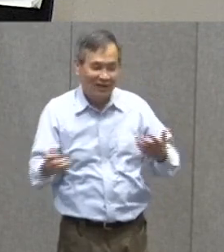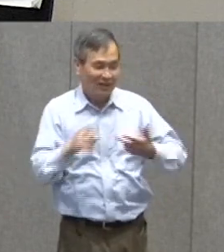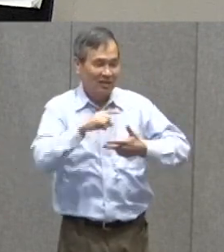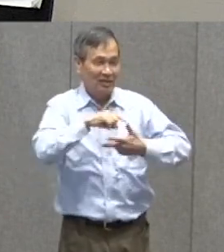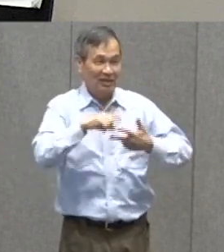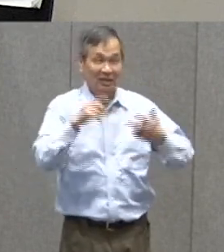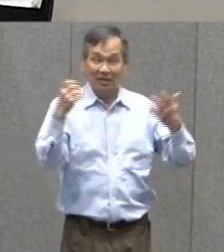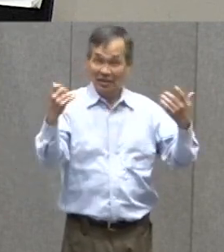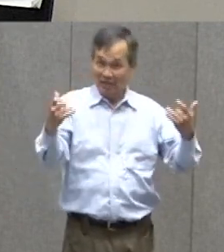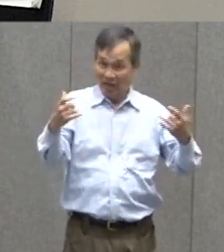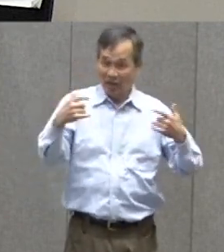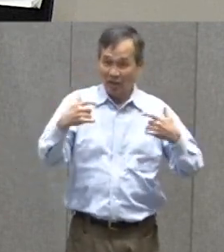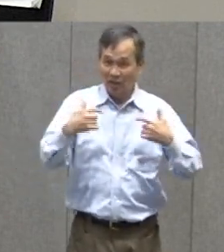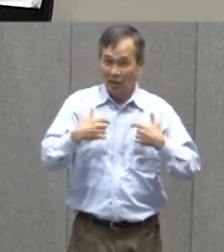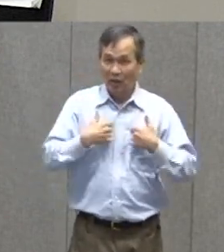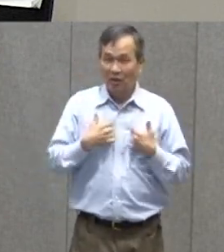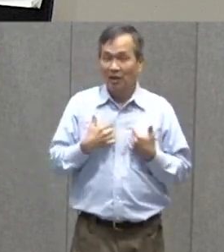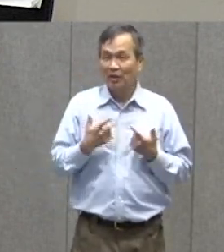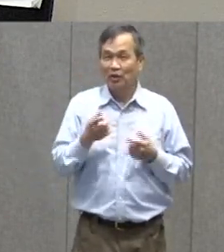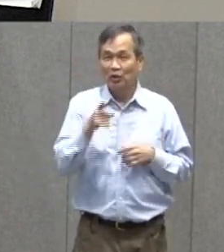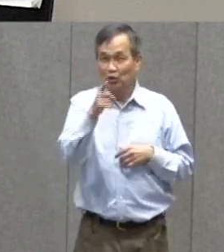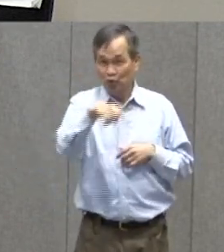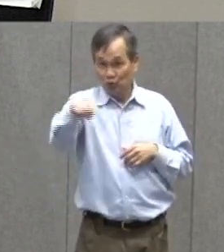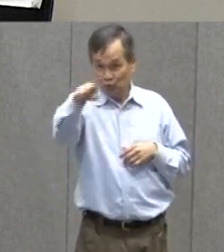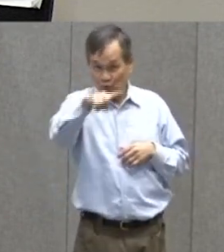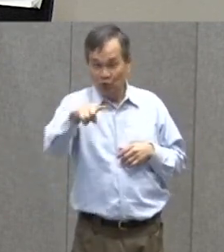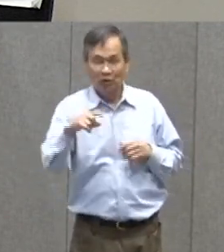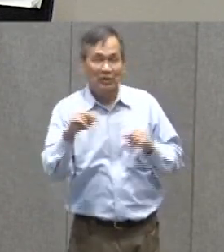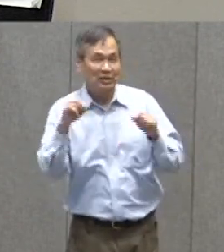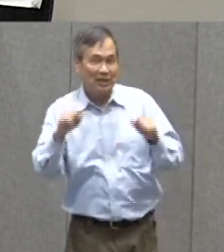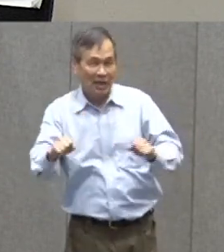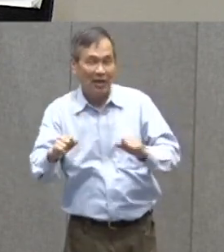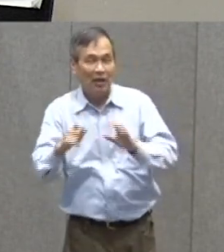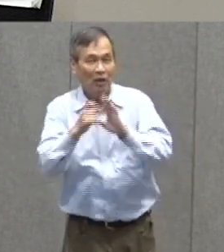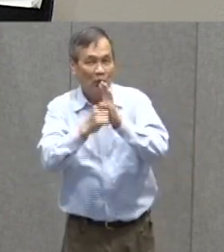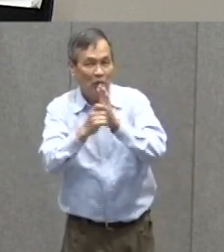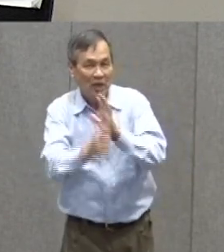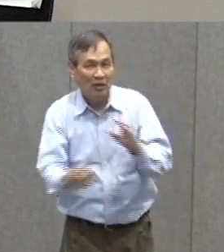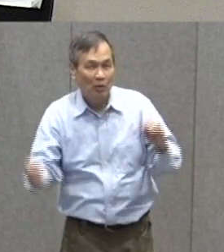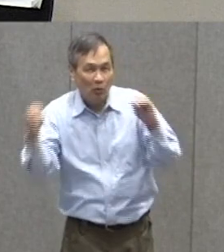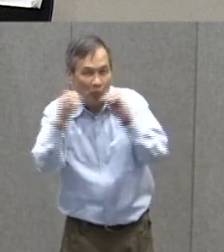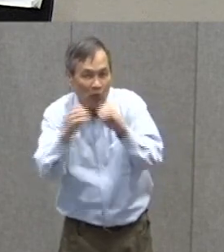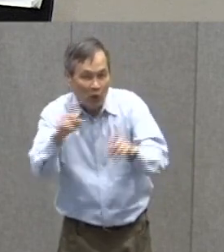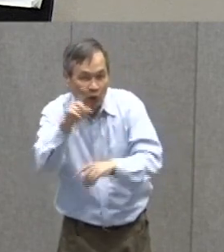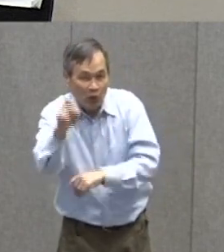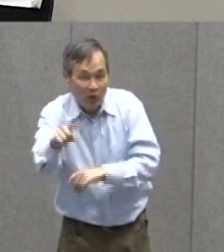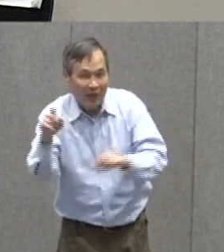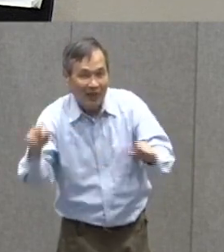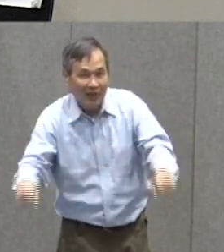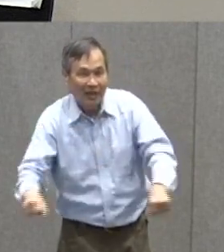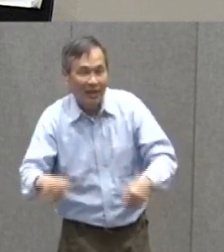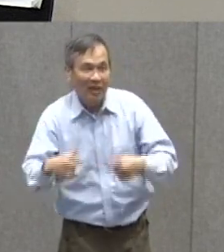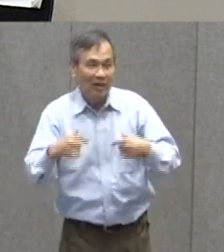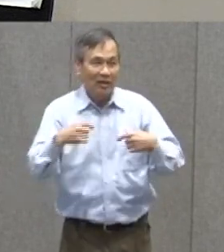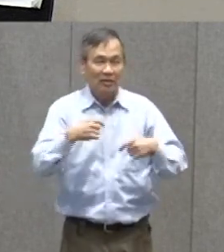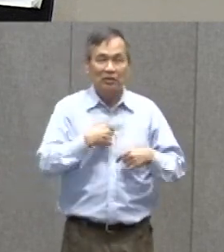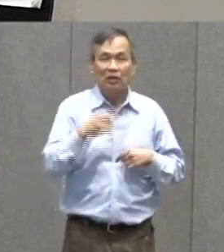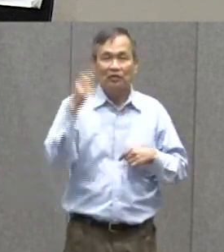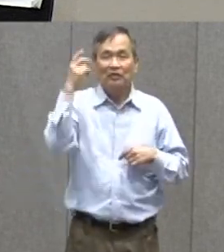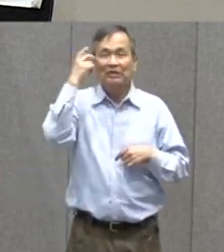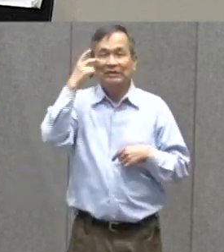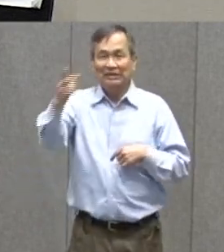going to do is I'm going to give you another opportunity to write some questions, because I'm going to walk towards over